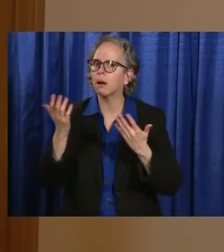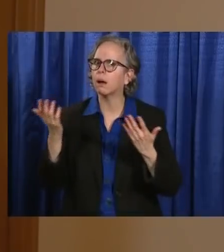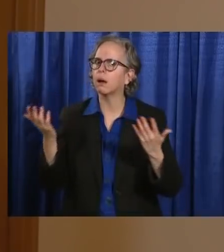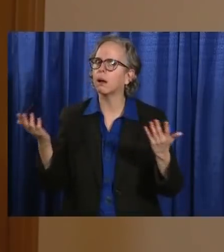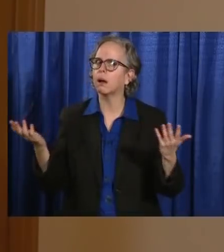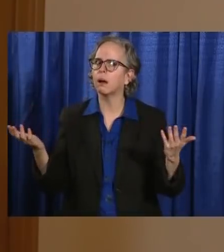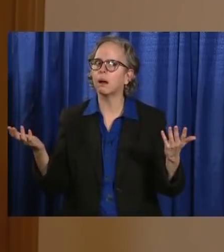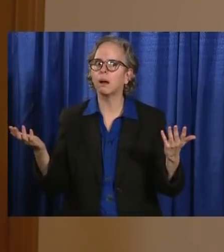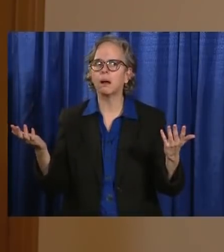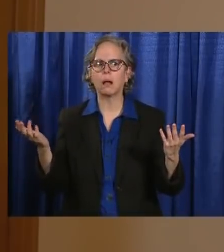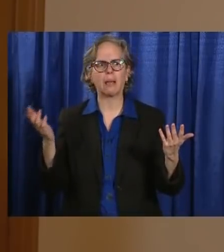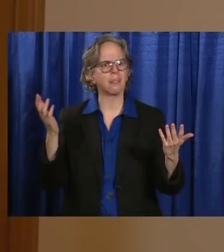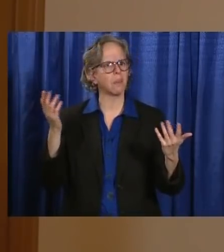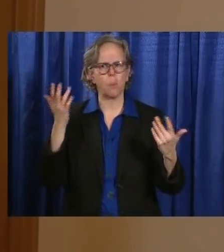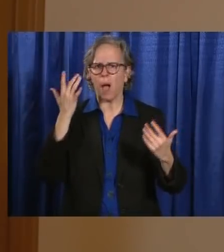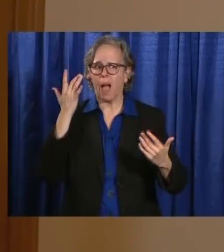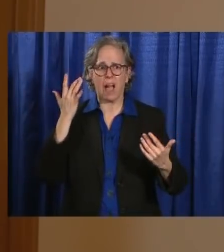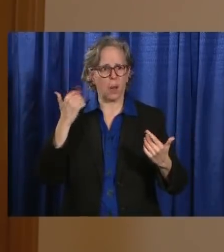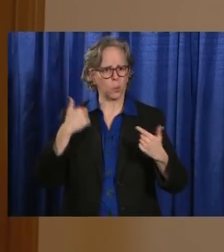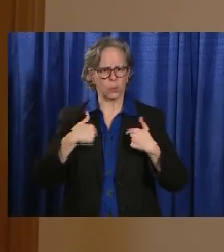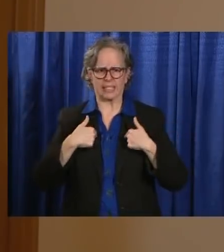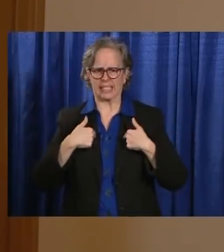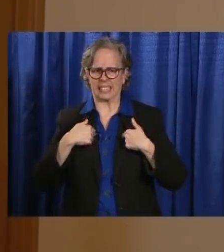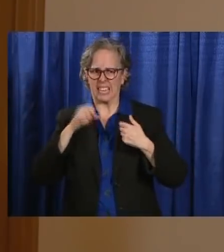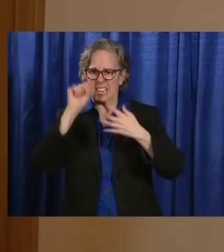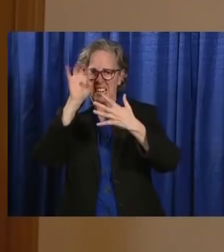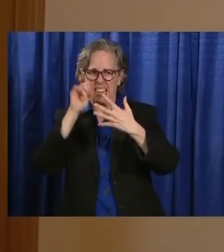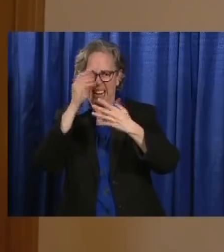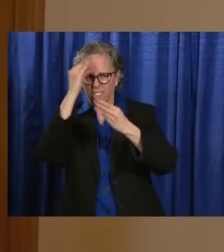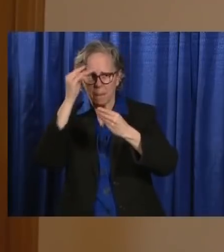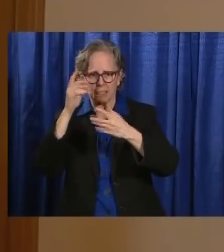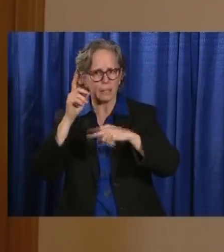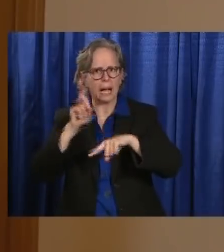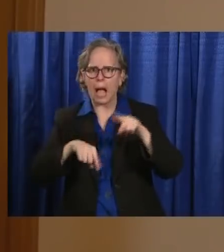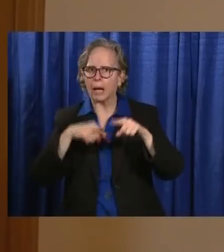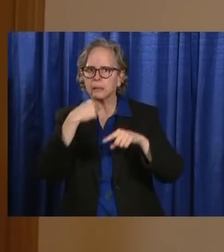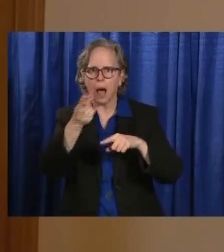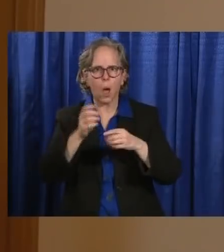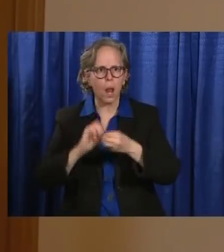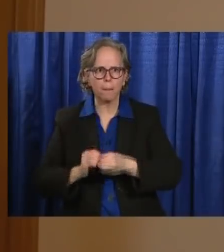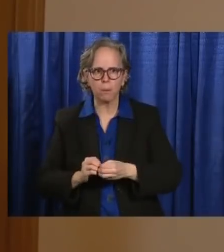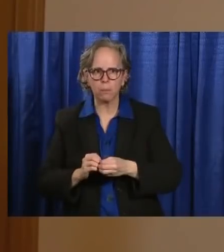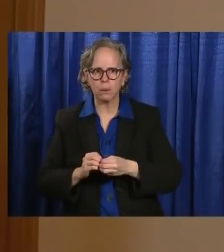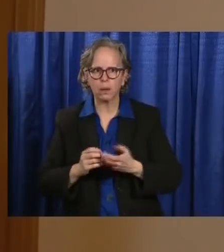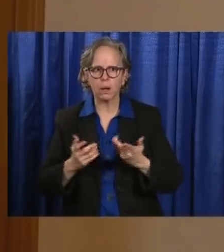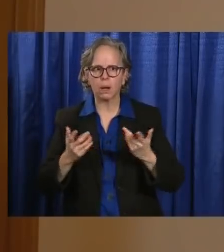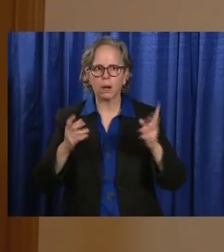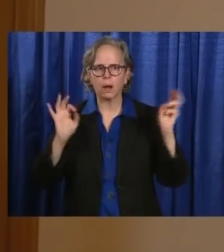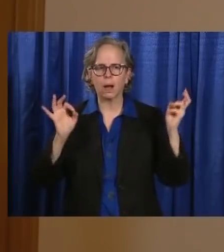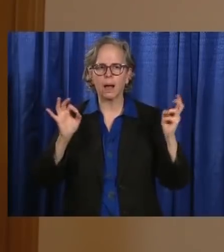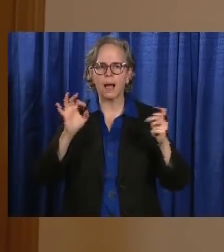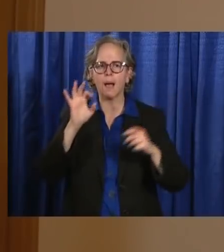because even as the state, we're having to weed through what is sort of a free-for-all out there.